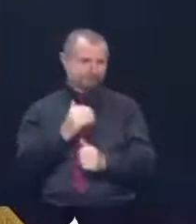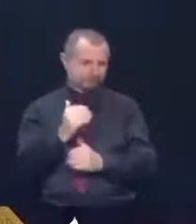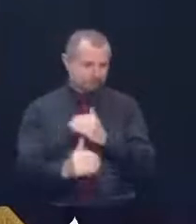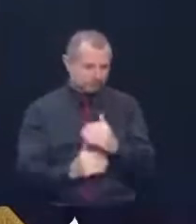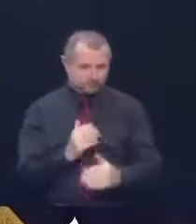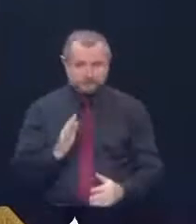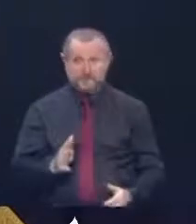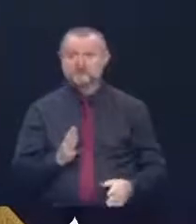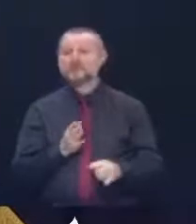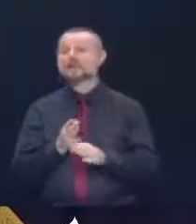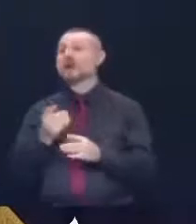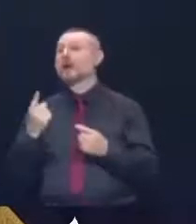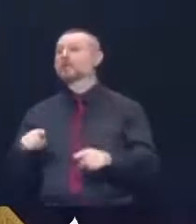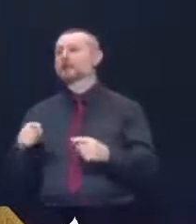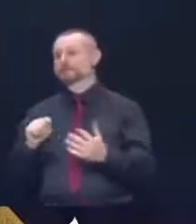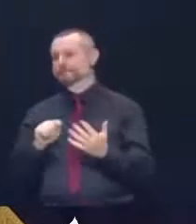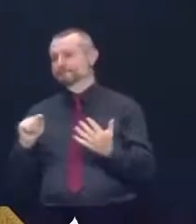budget.